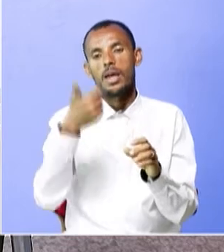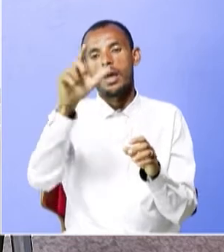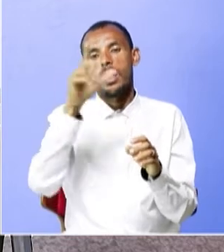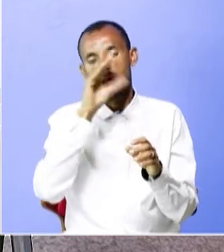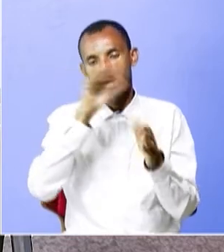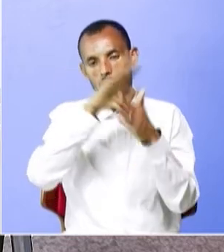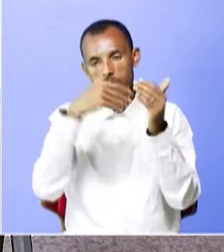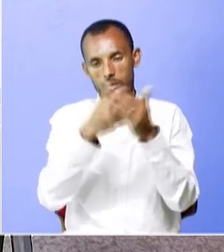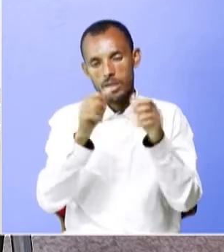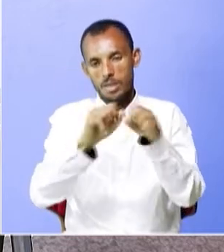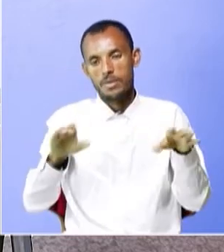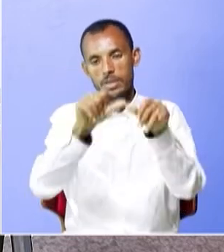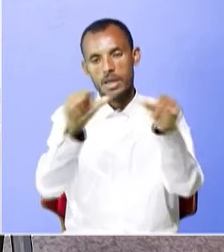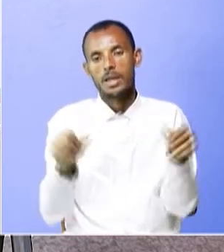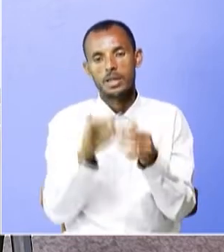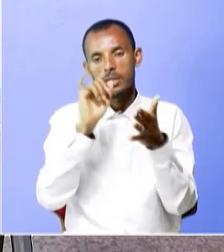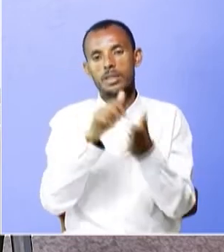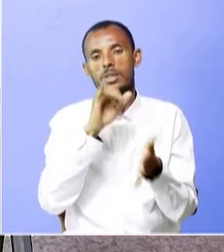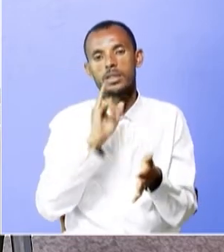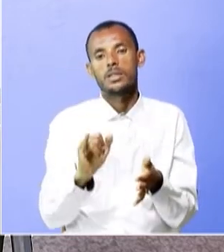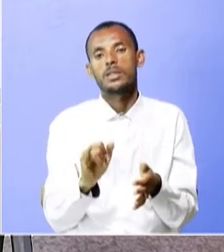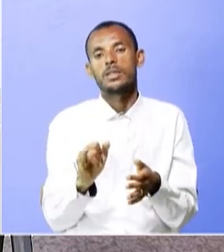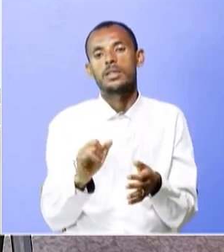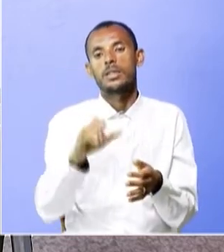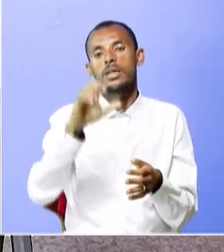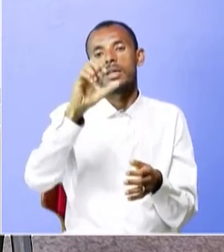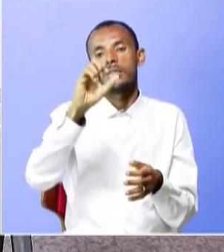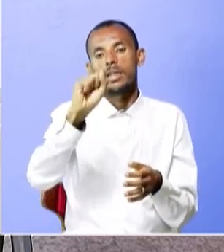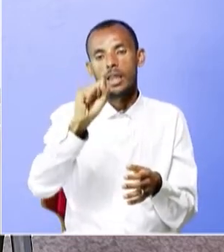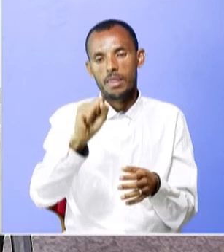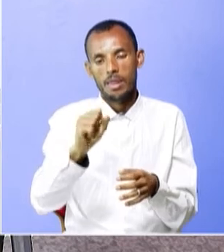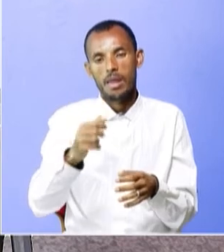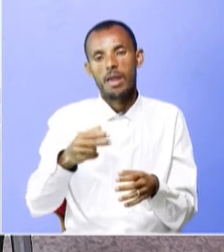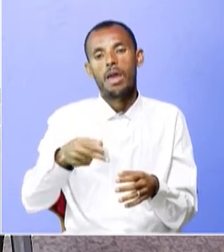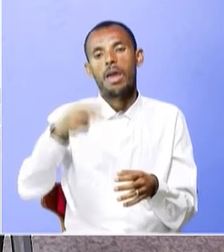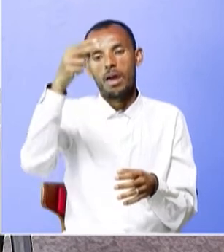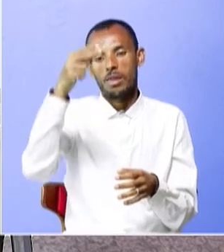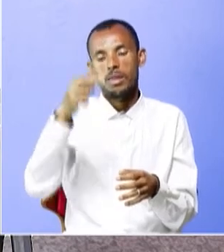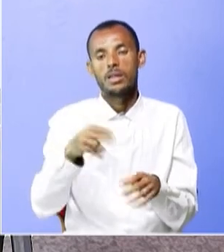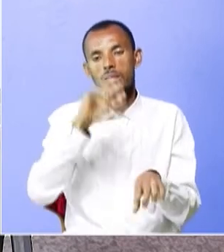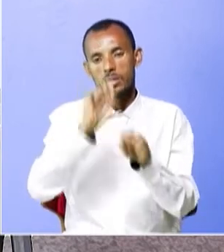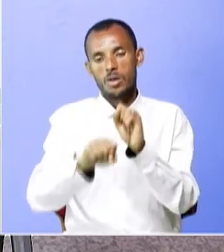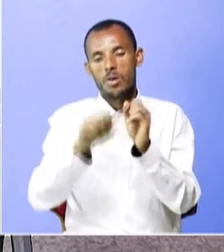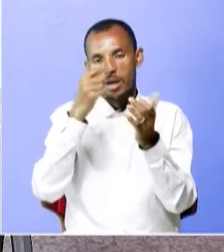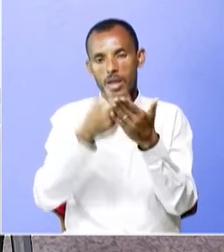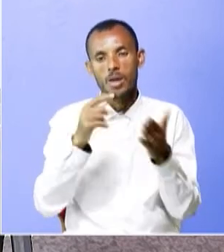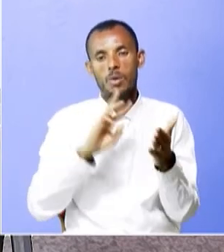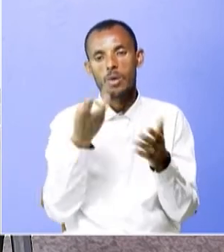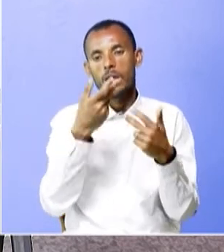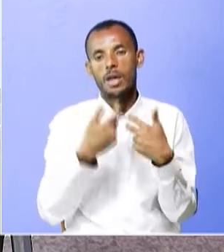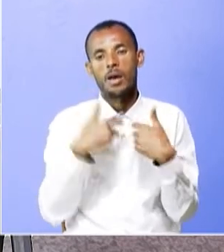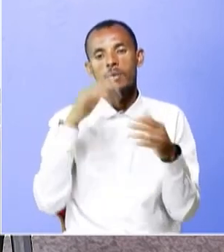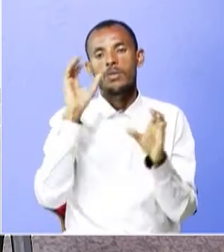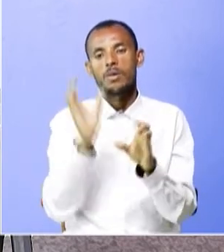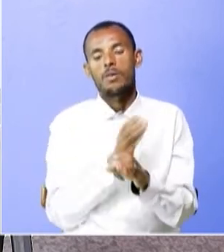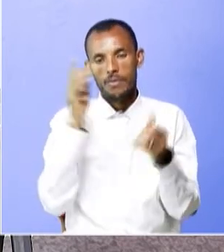total surface area. That is the slant head. Okay, so here we have to